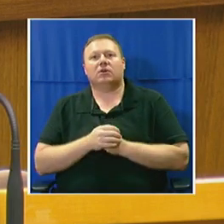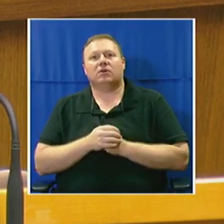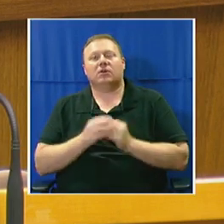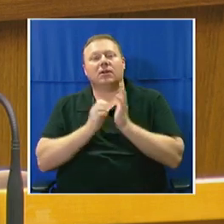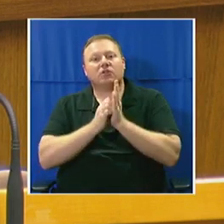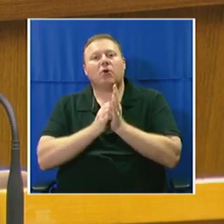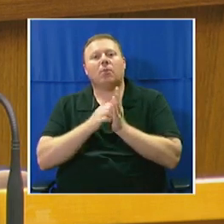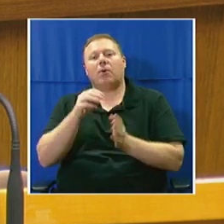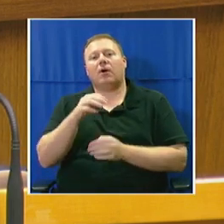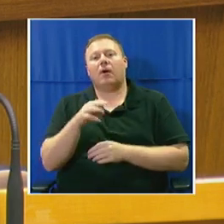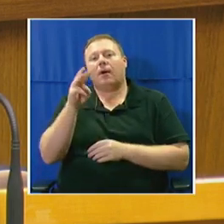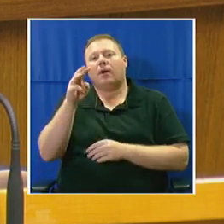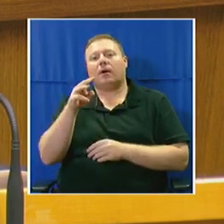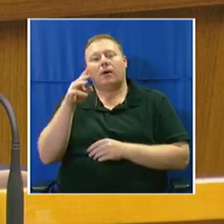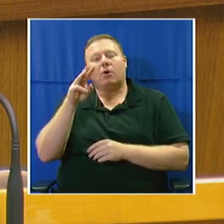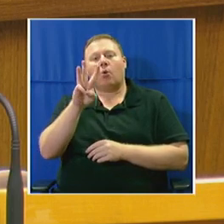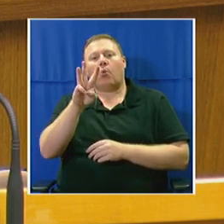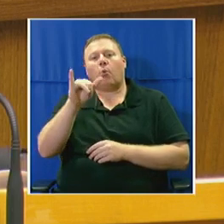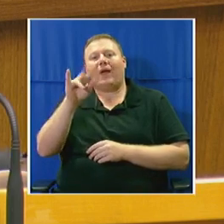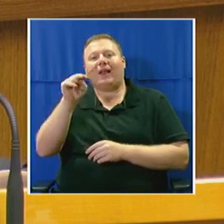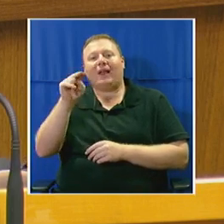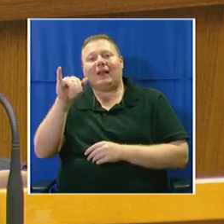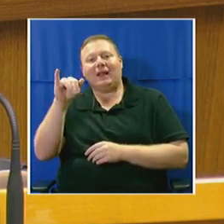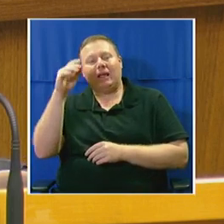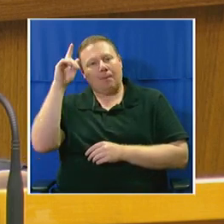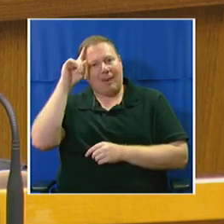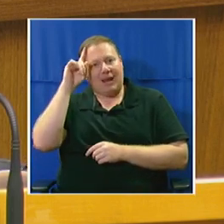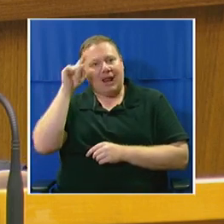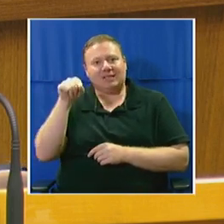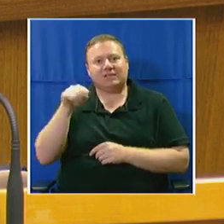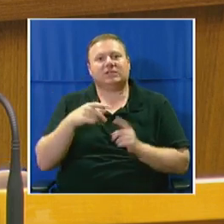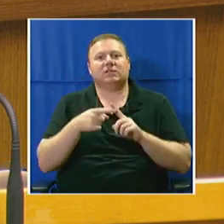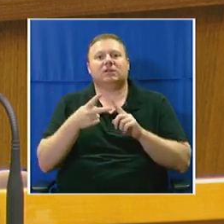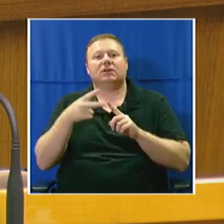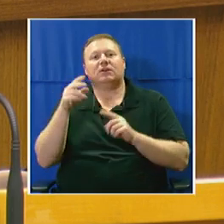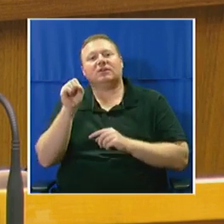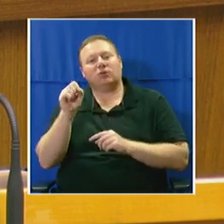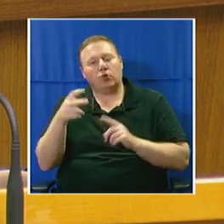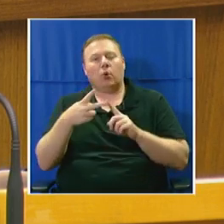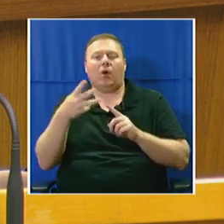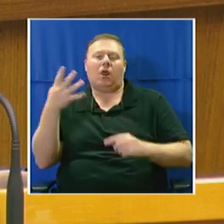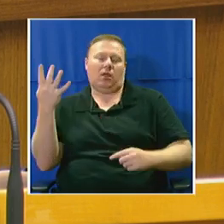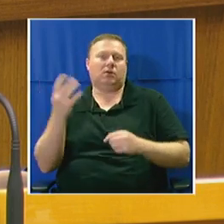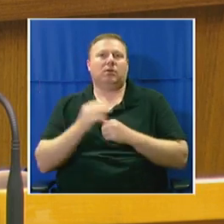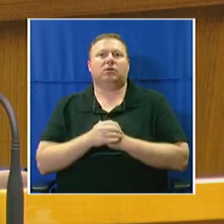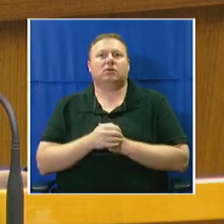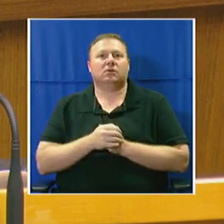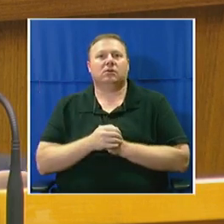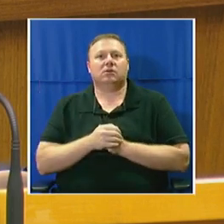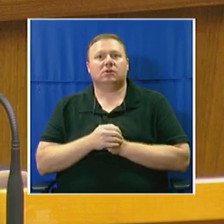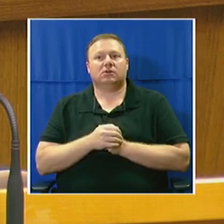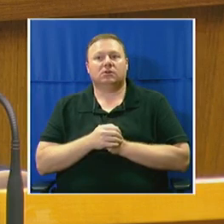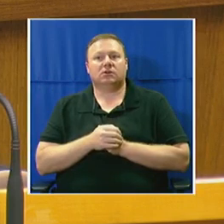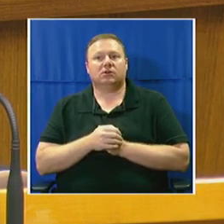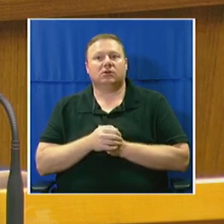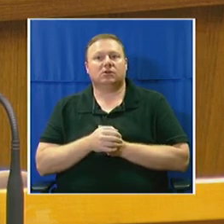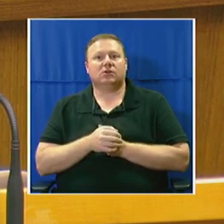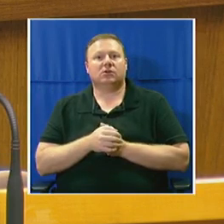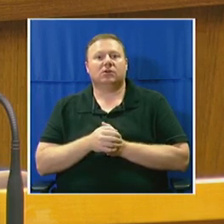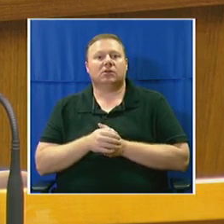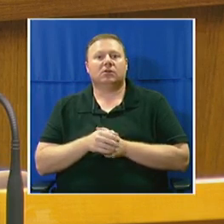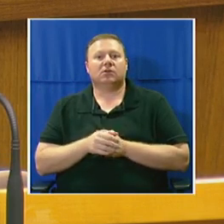political social economic oppression have decisively and themselves a place in the history books of our country the